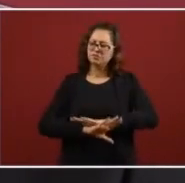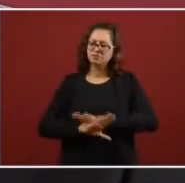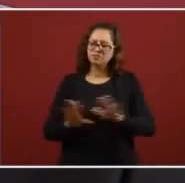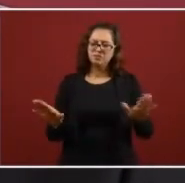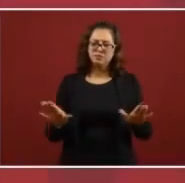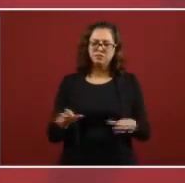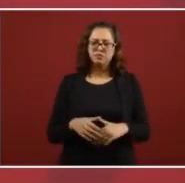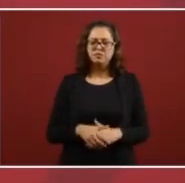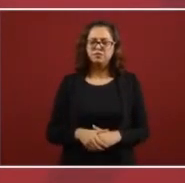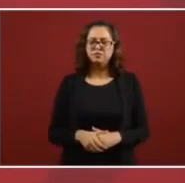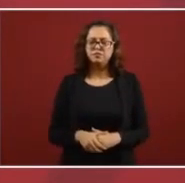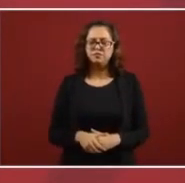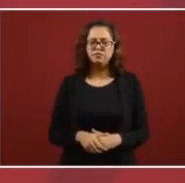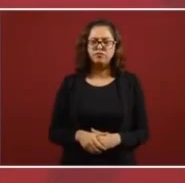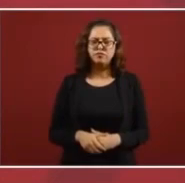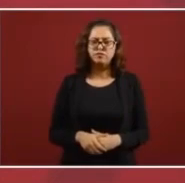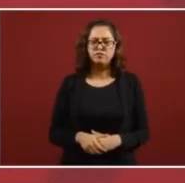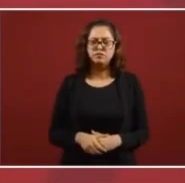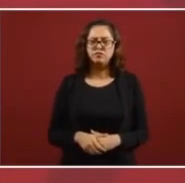spoken